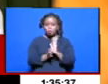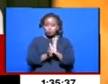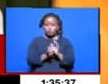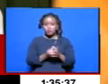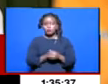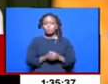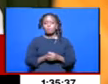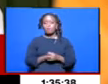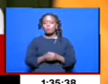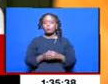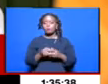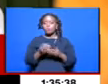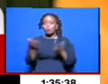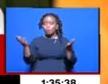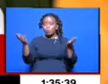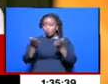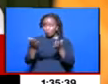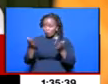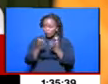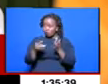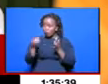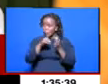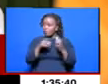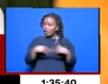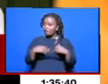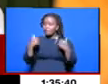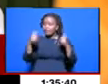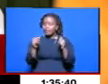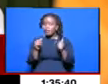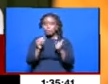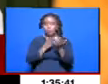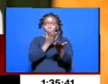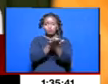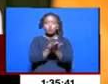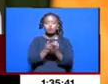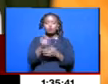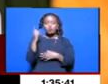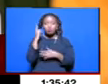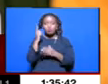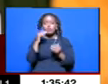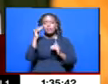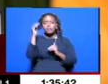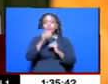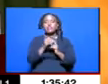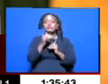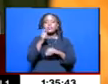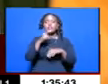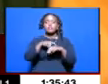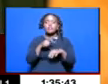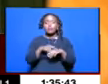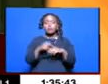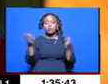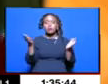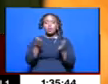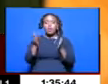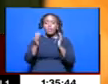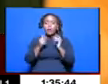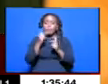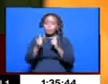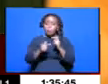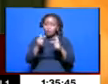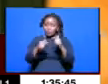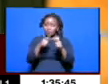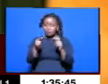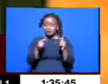where provision is made in law limiting the time within which proceedings under Clause 1